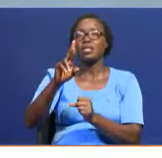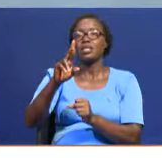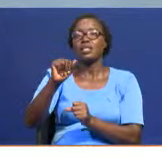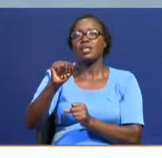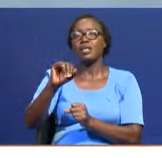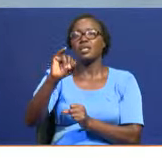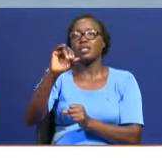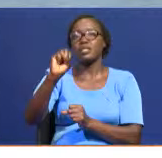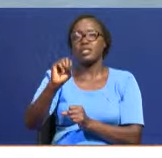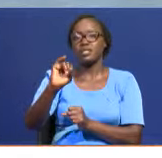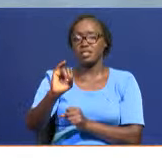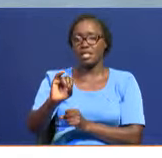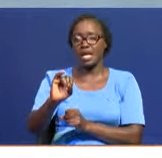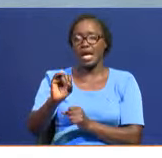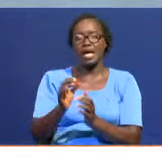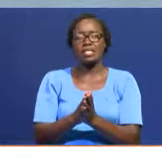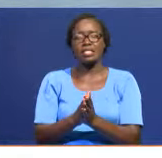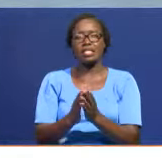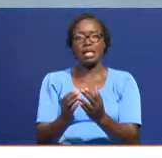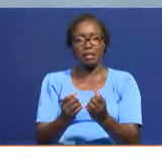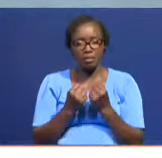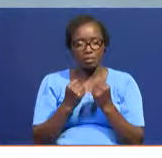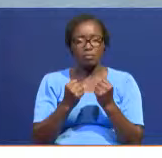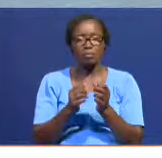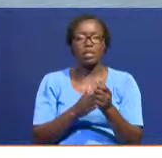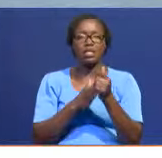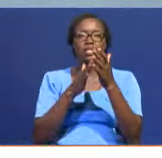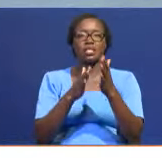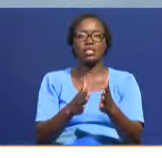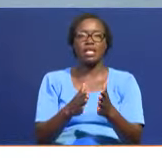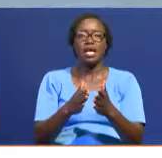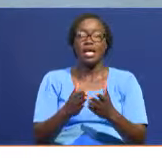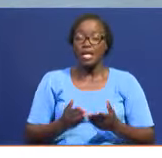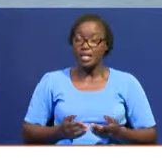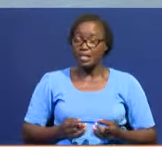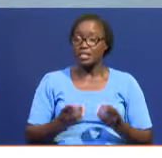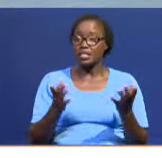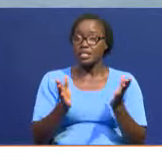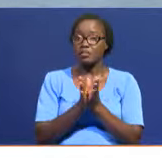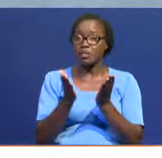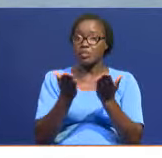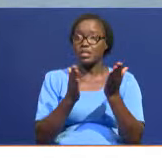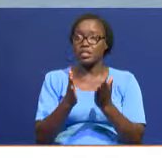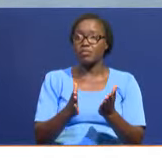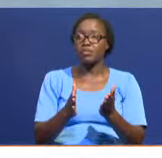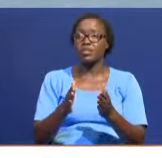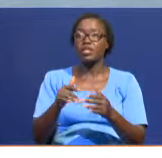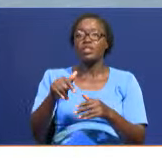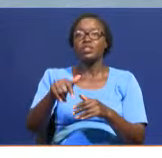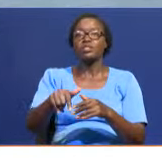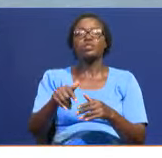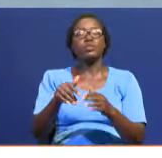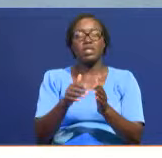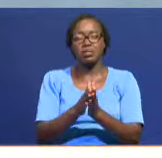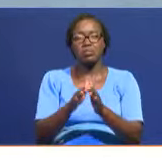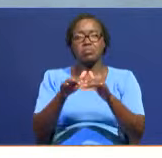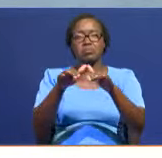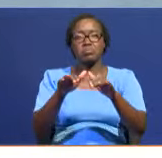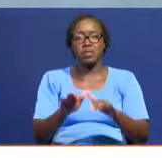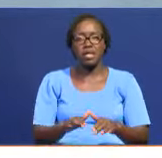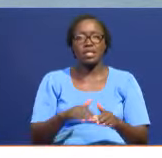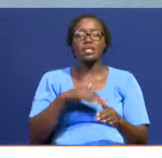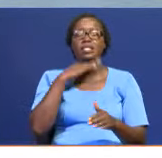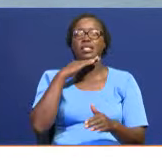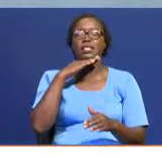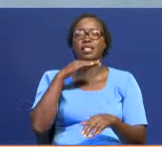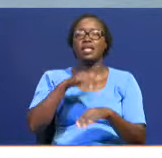leader and a dedicated public servant. The late Raisi was this morning declared a martyr, with his death